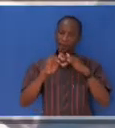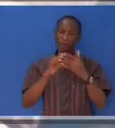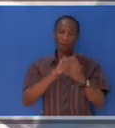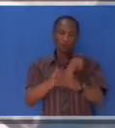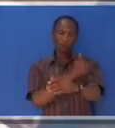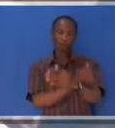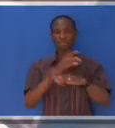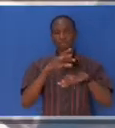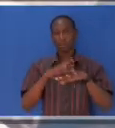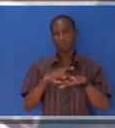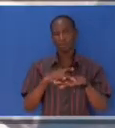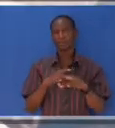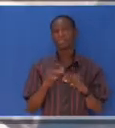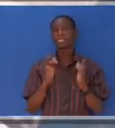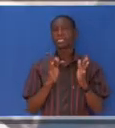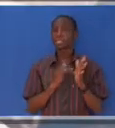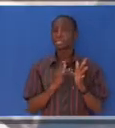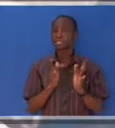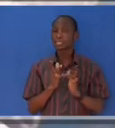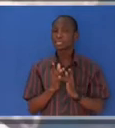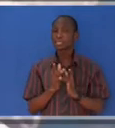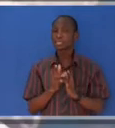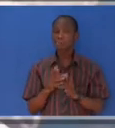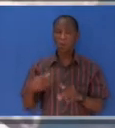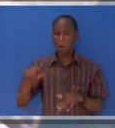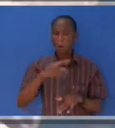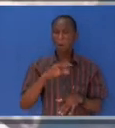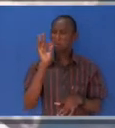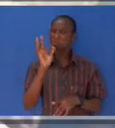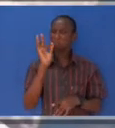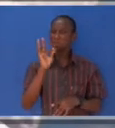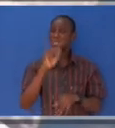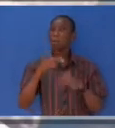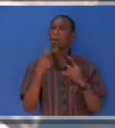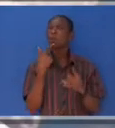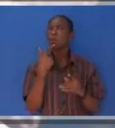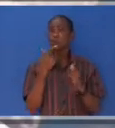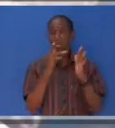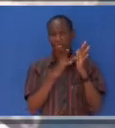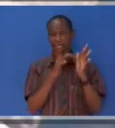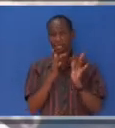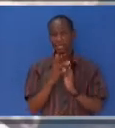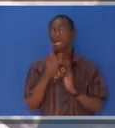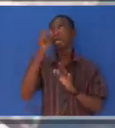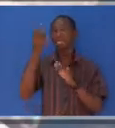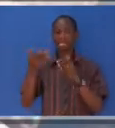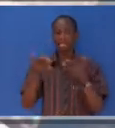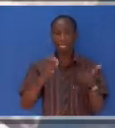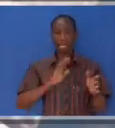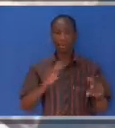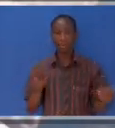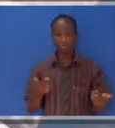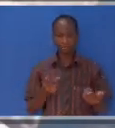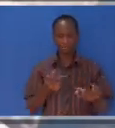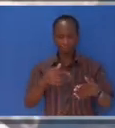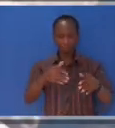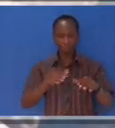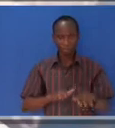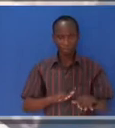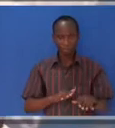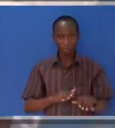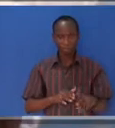And he is the one that we preach about, that he died for our sins, and when he was buried,